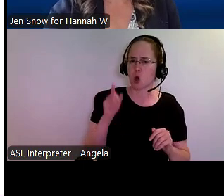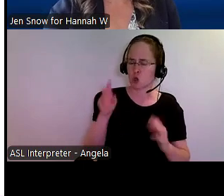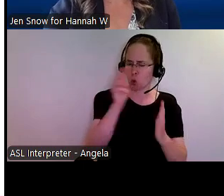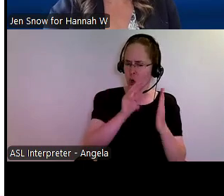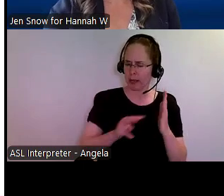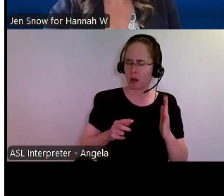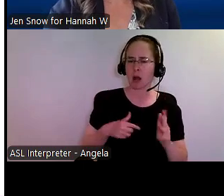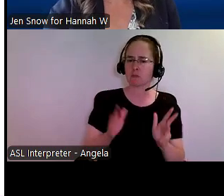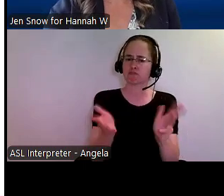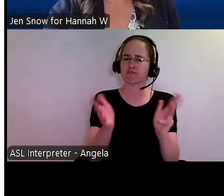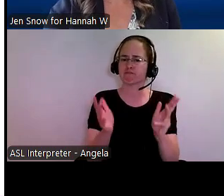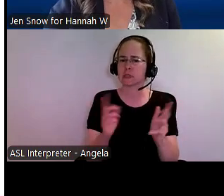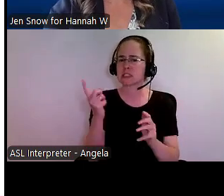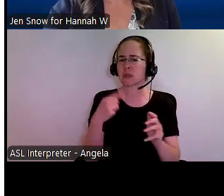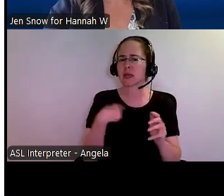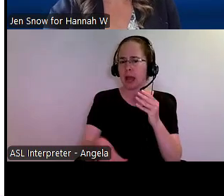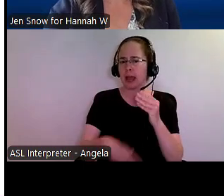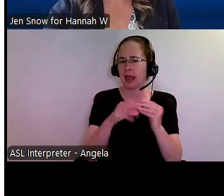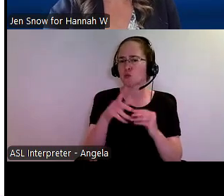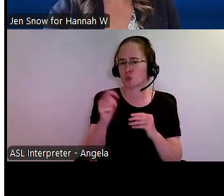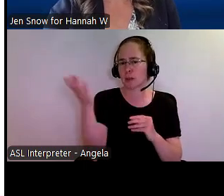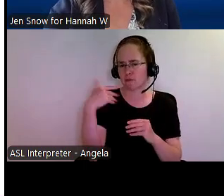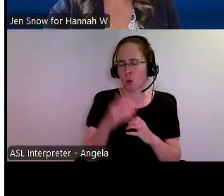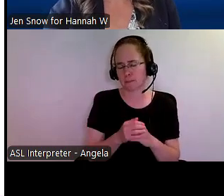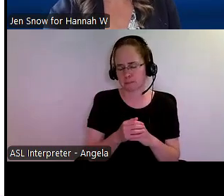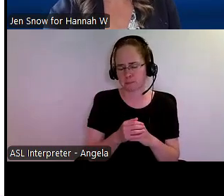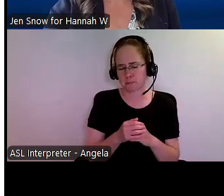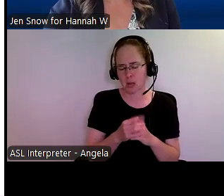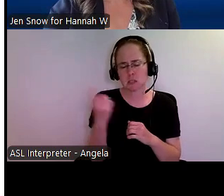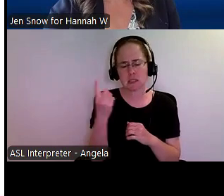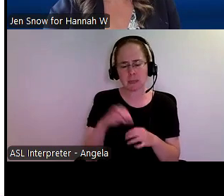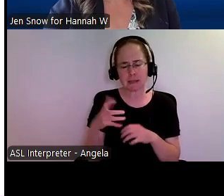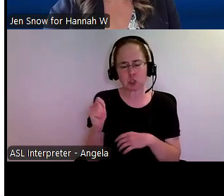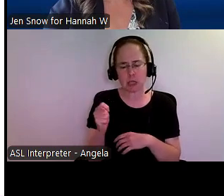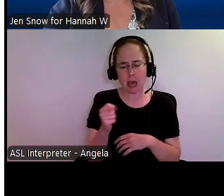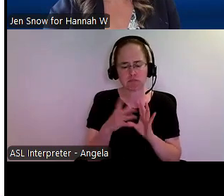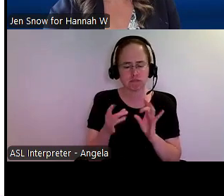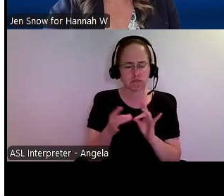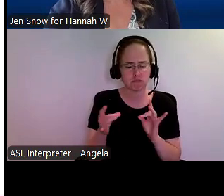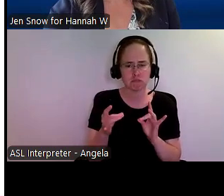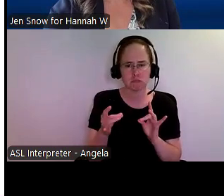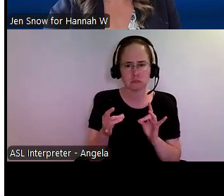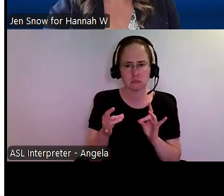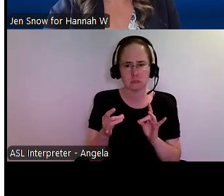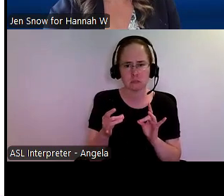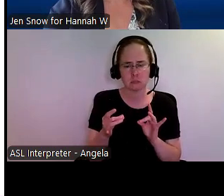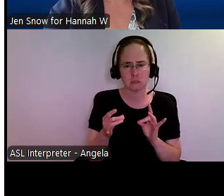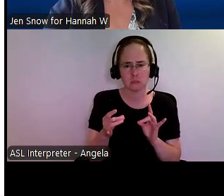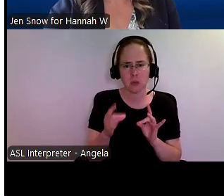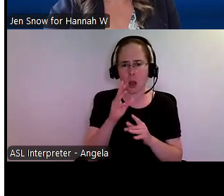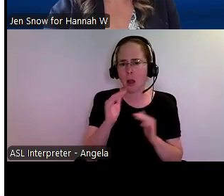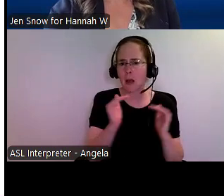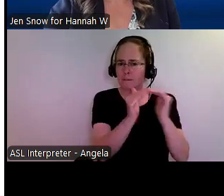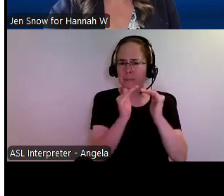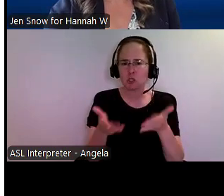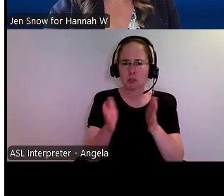going to chat about something that I put in the chat earlier. Okay. So somebody in the chat had made a comment about role drift and peers being asked